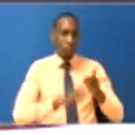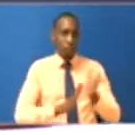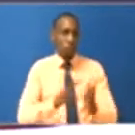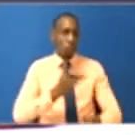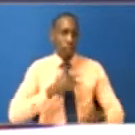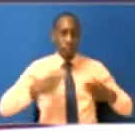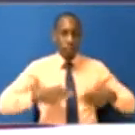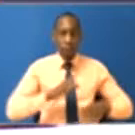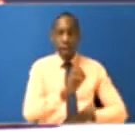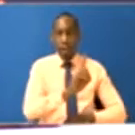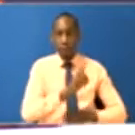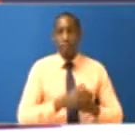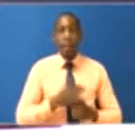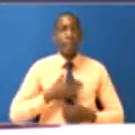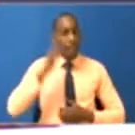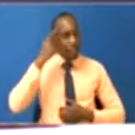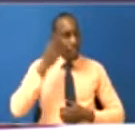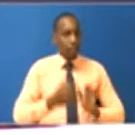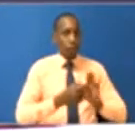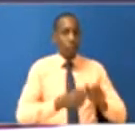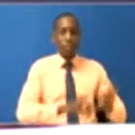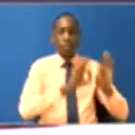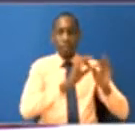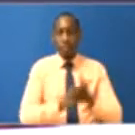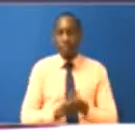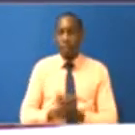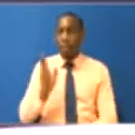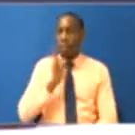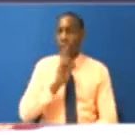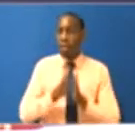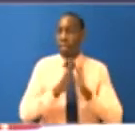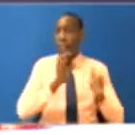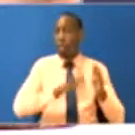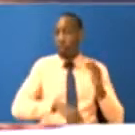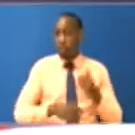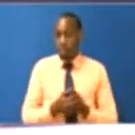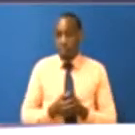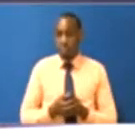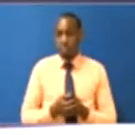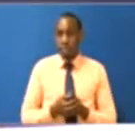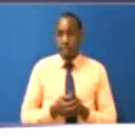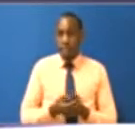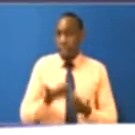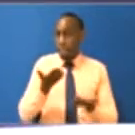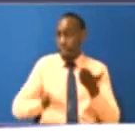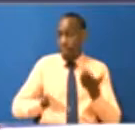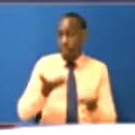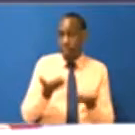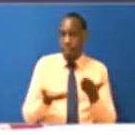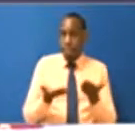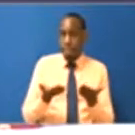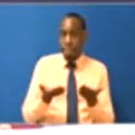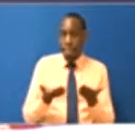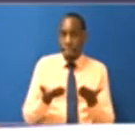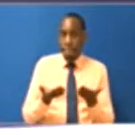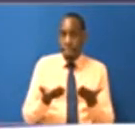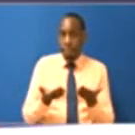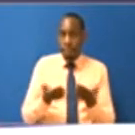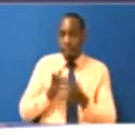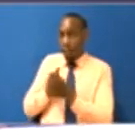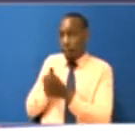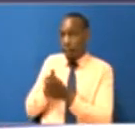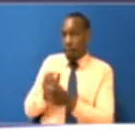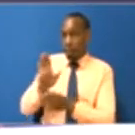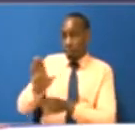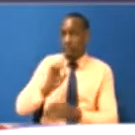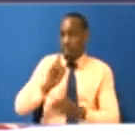he did a good job in terms of that a potential danger though although i think maybe it could have been just him getting back at sakaja